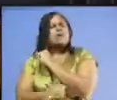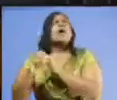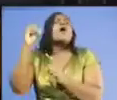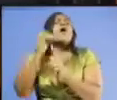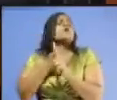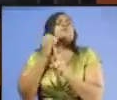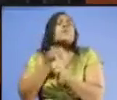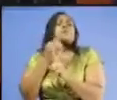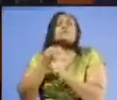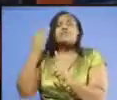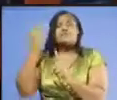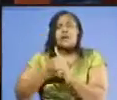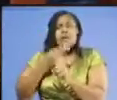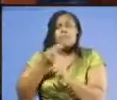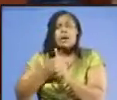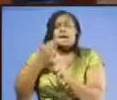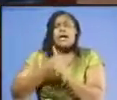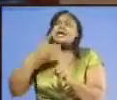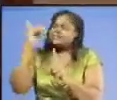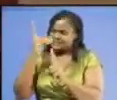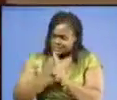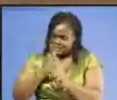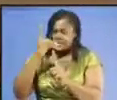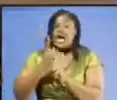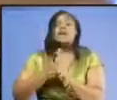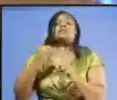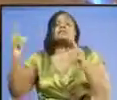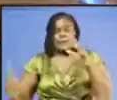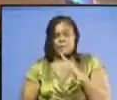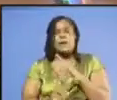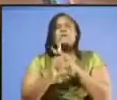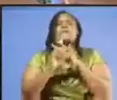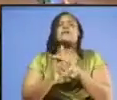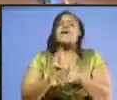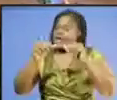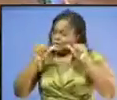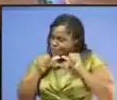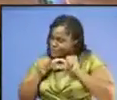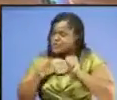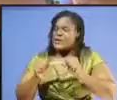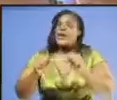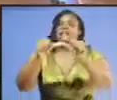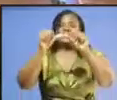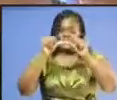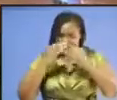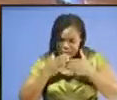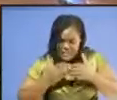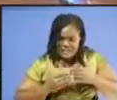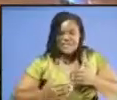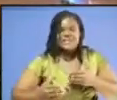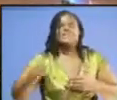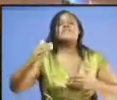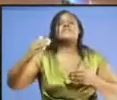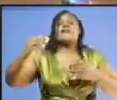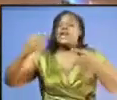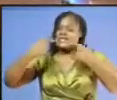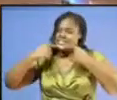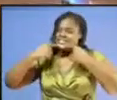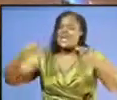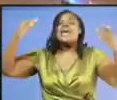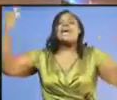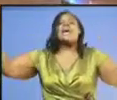and October and November, and when December comes, I'll still say happy